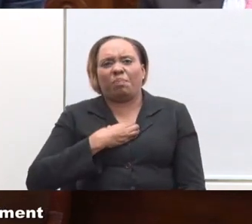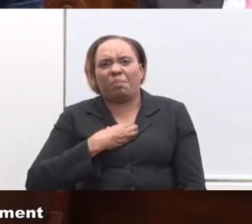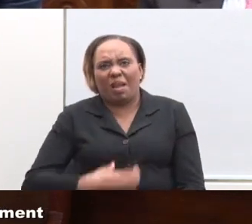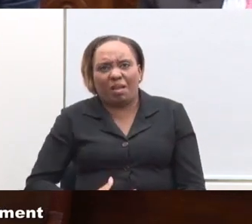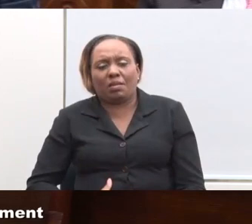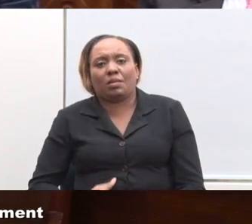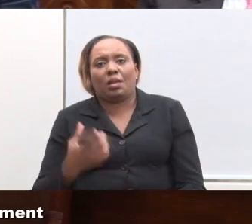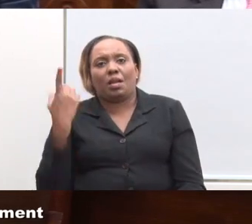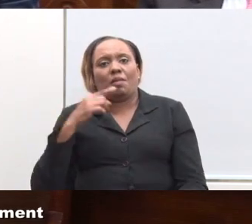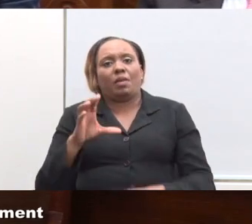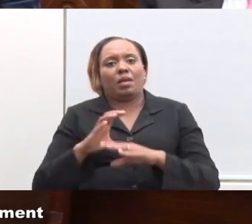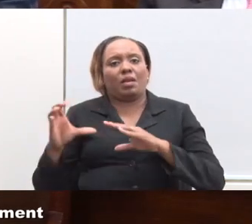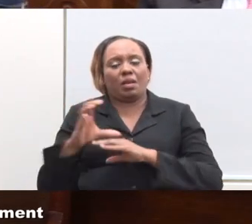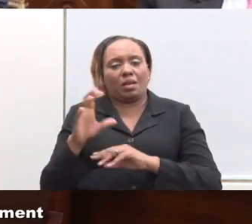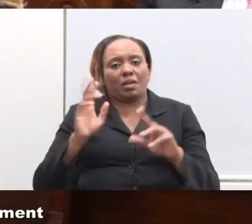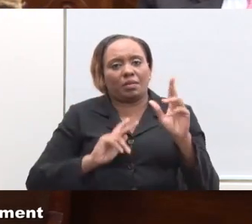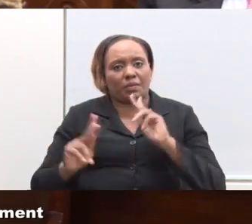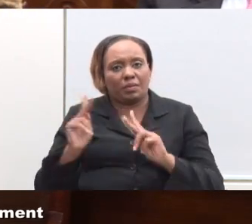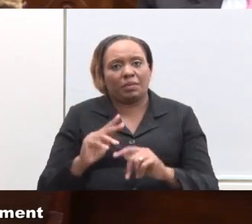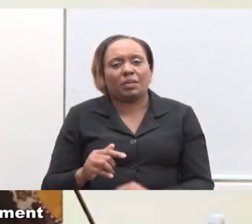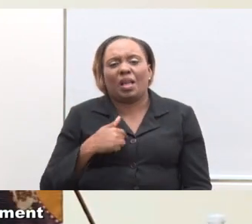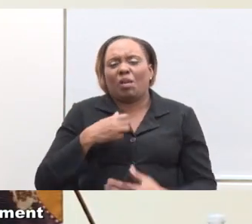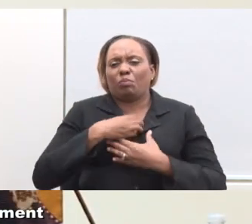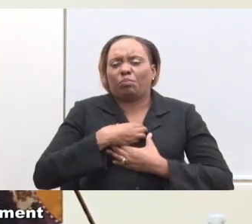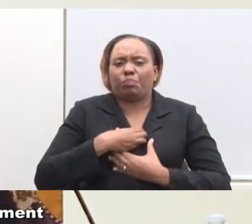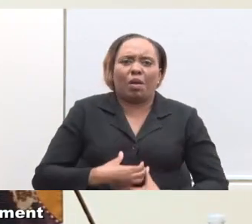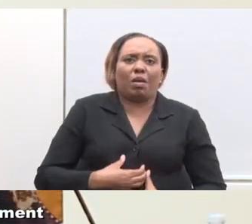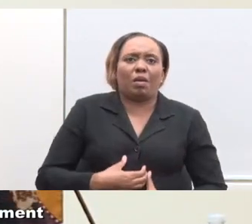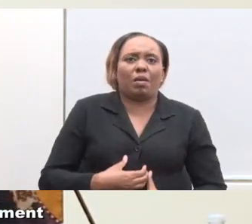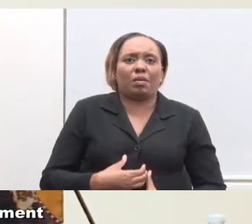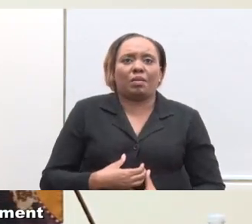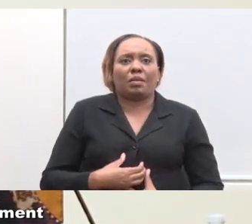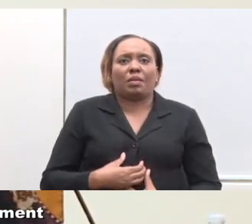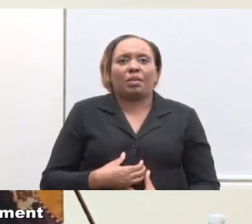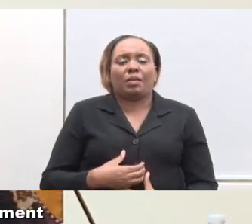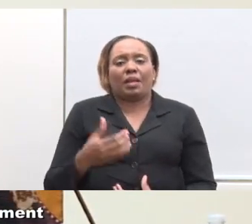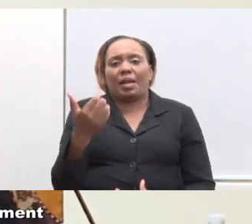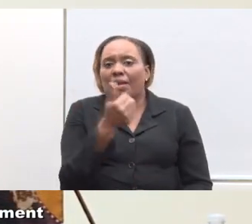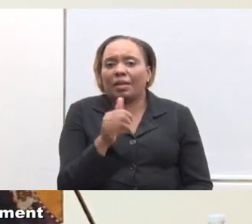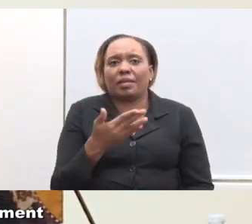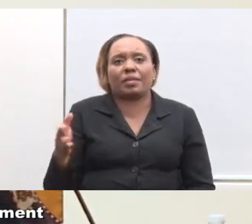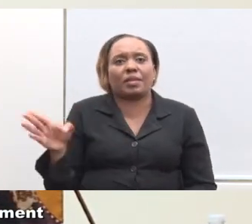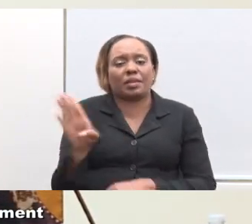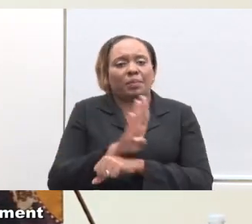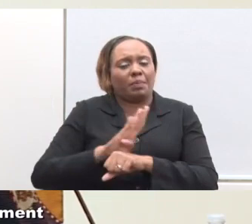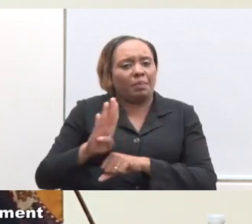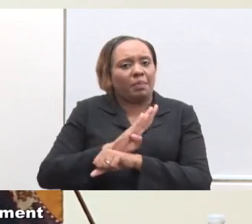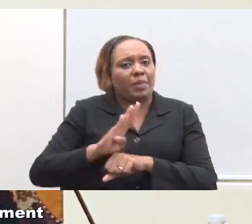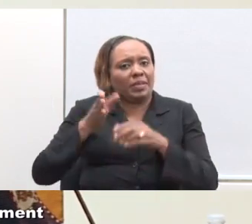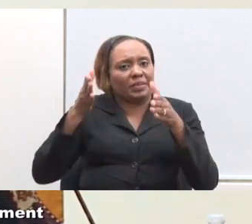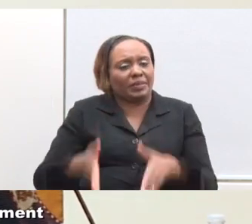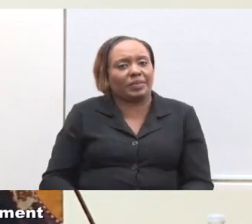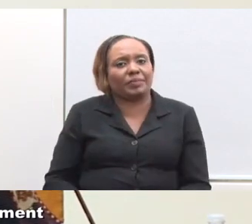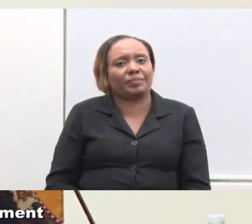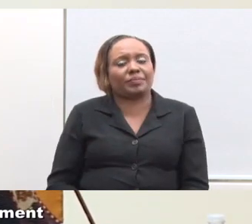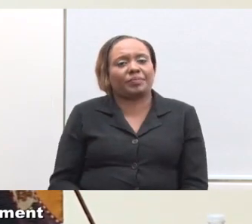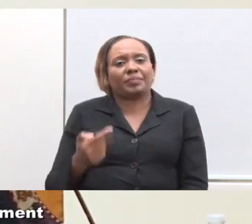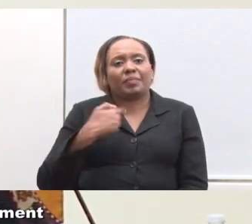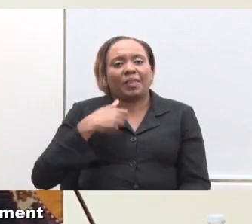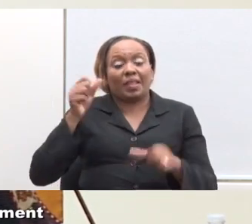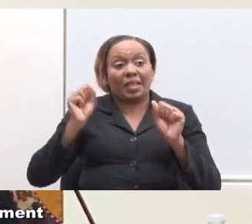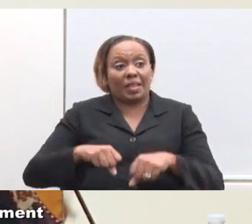Caribbean civilization, by the passion that I have for anything that is Bajan, and by being able to celebrate